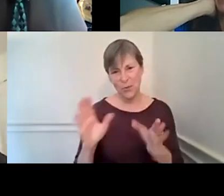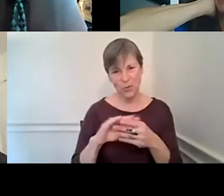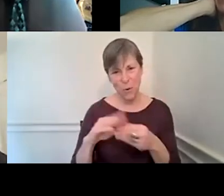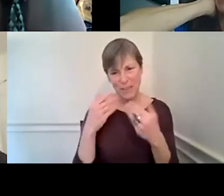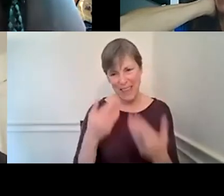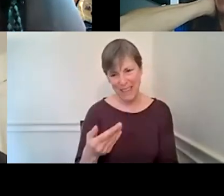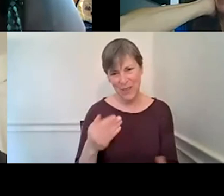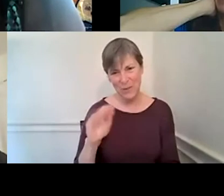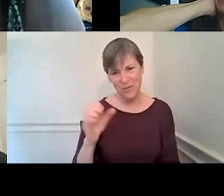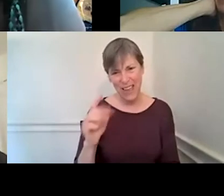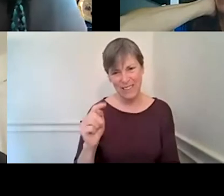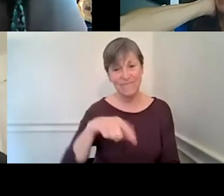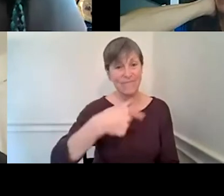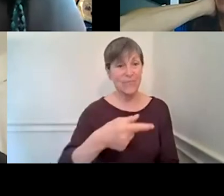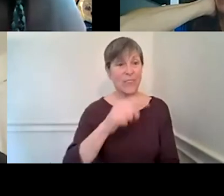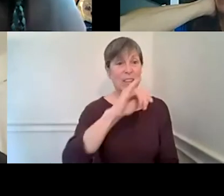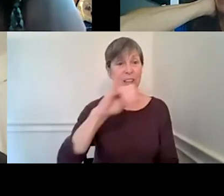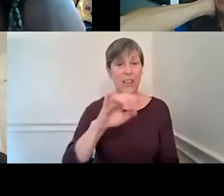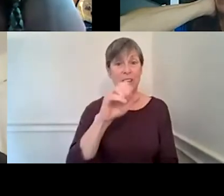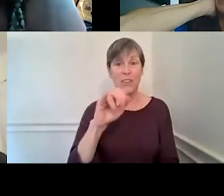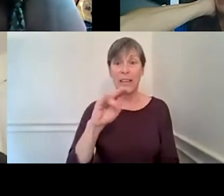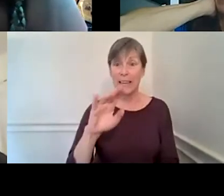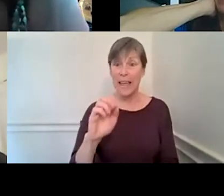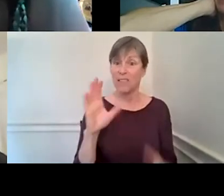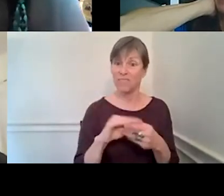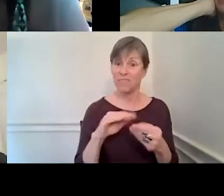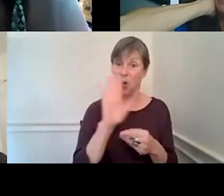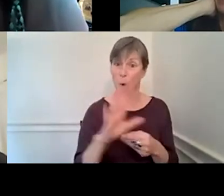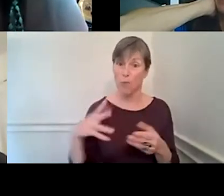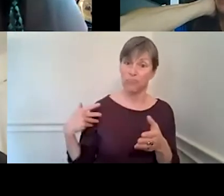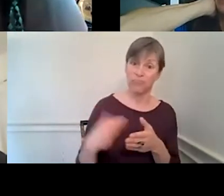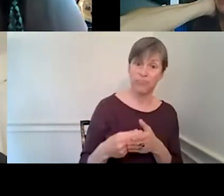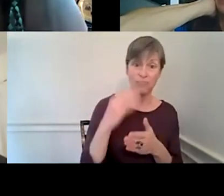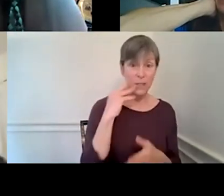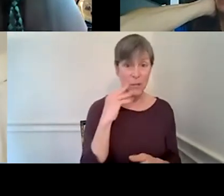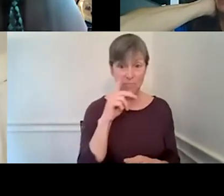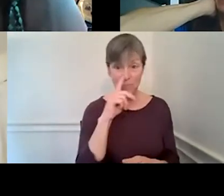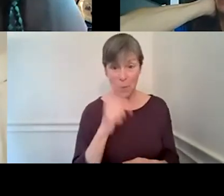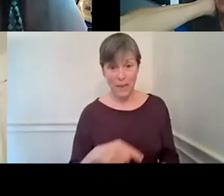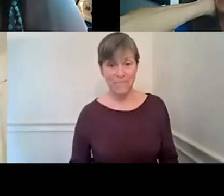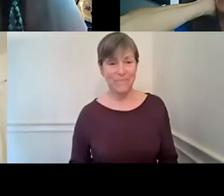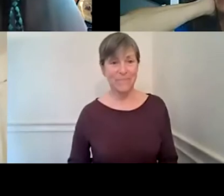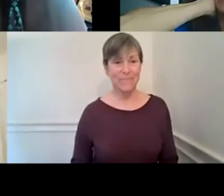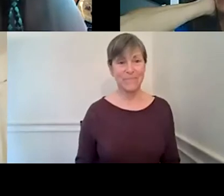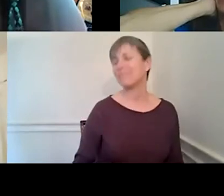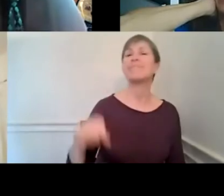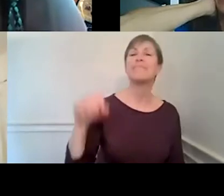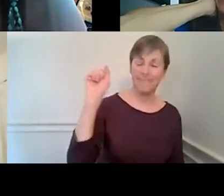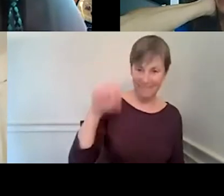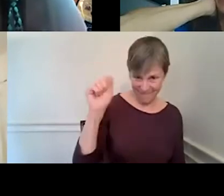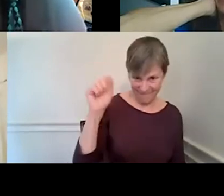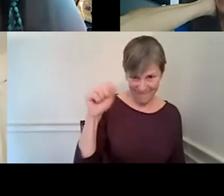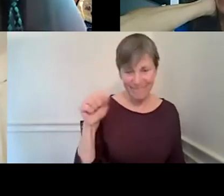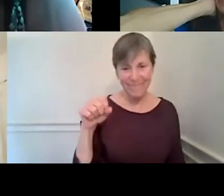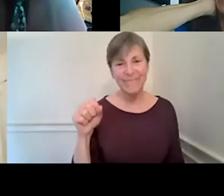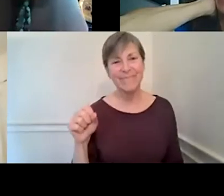Jeannie, you want to share a little bit of your history and experience with us? Yeah, sure. So